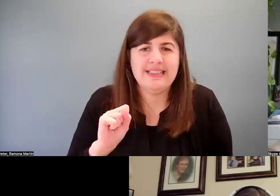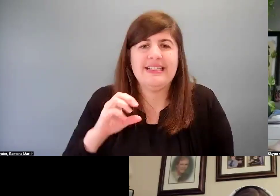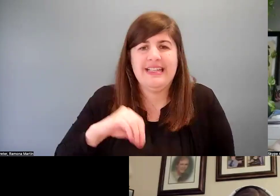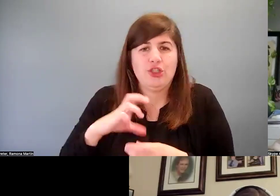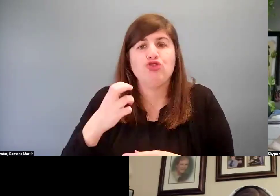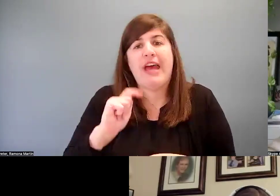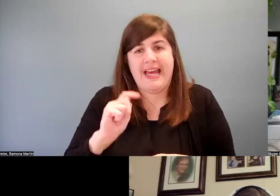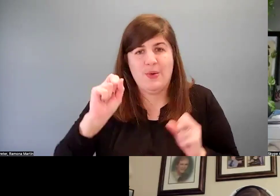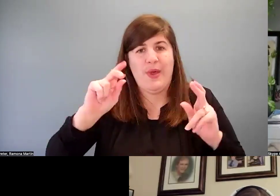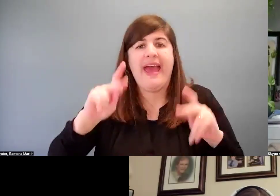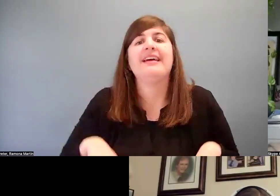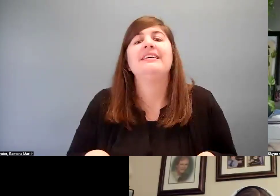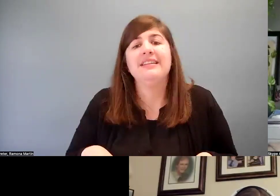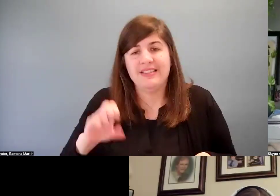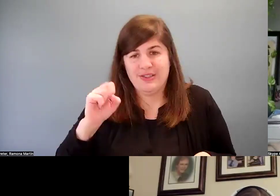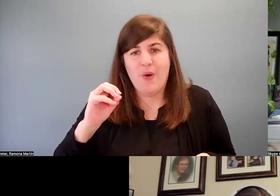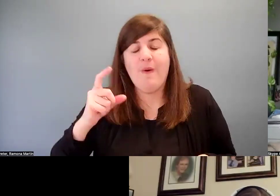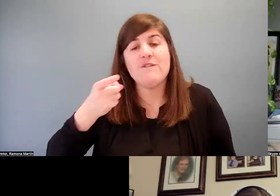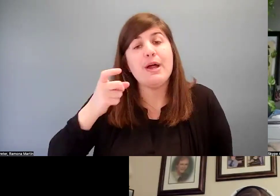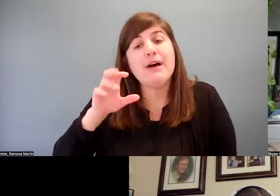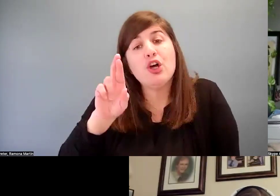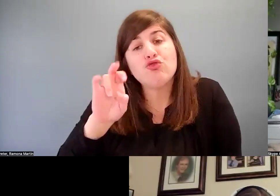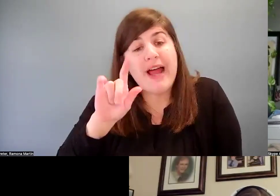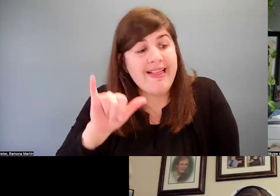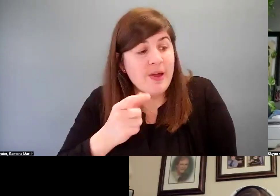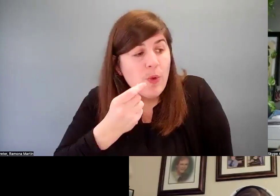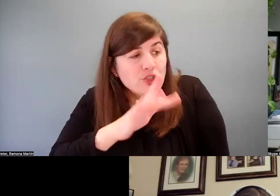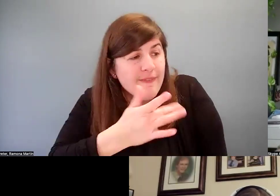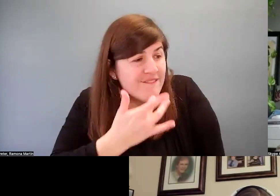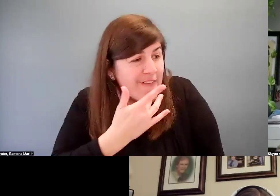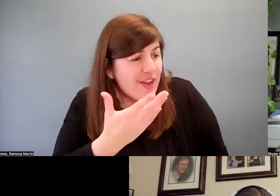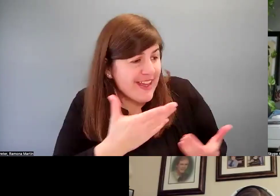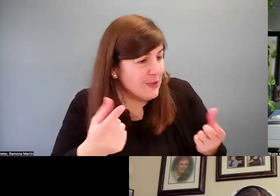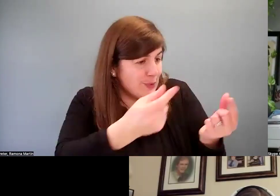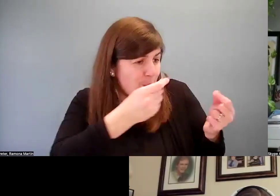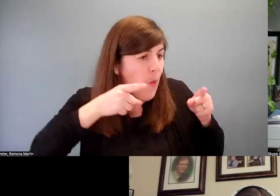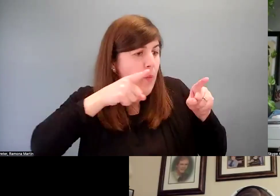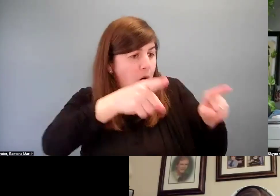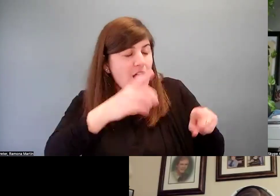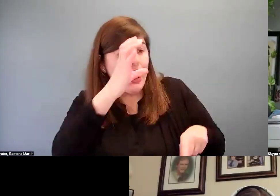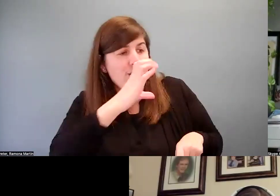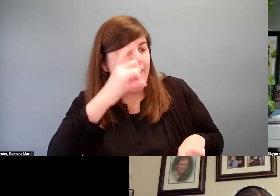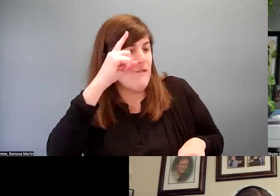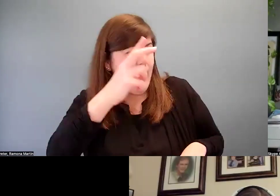too. Okay. Next question comes from Riley. What is your favorite thing to do while looking for